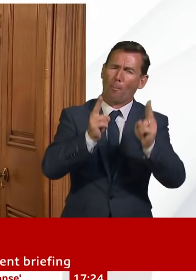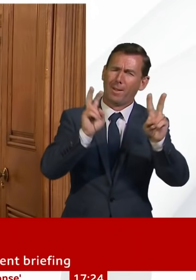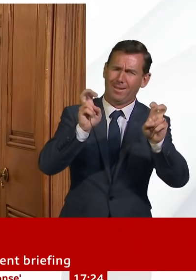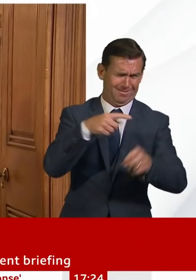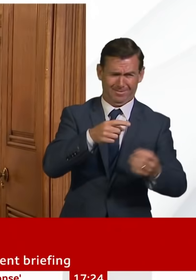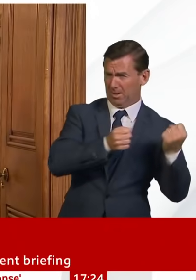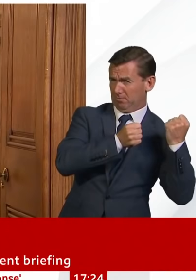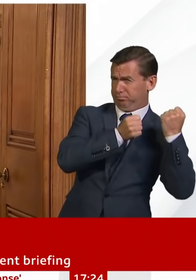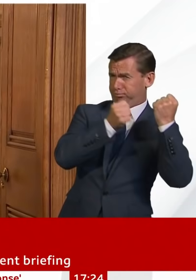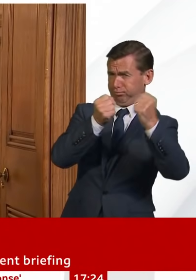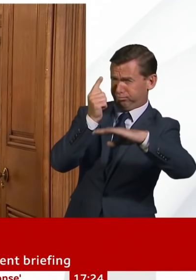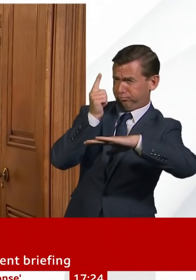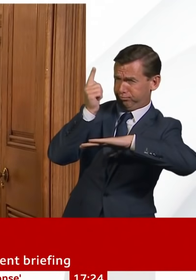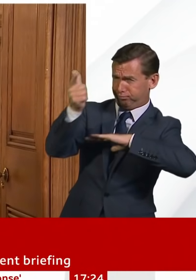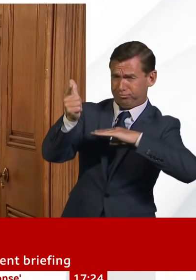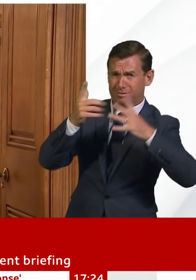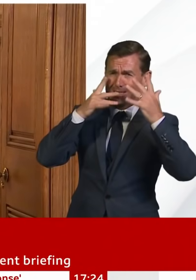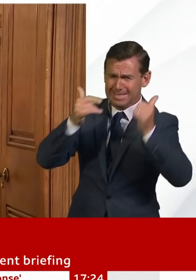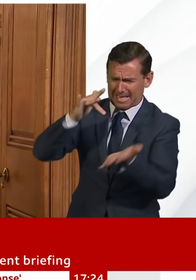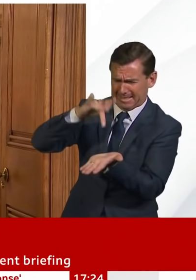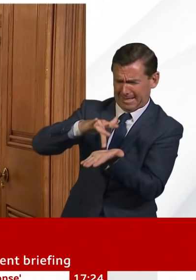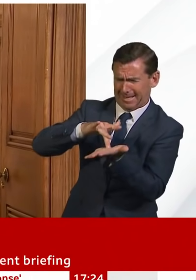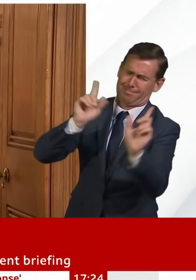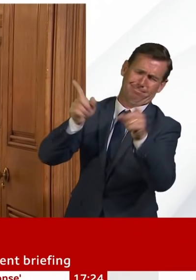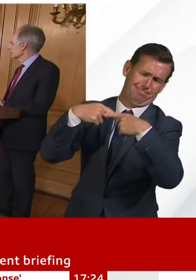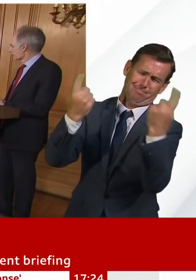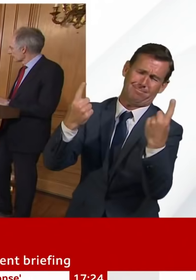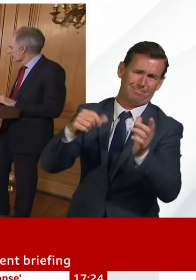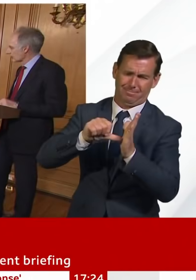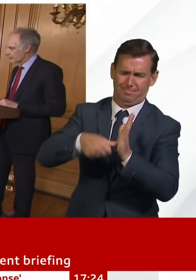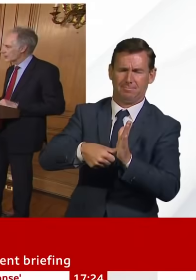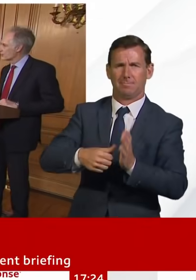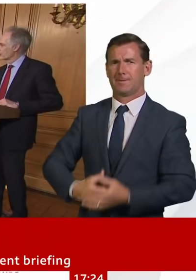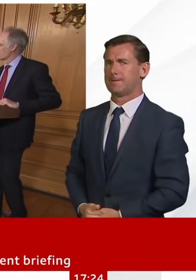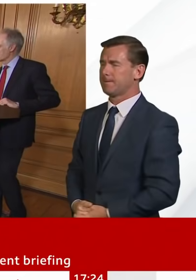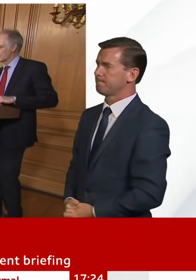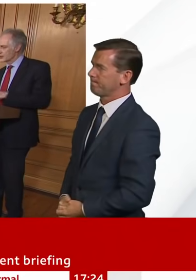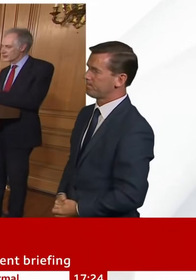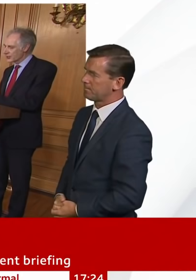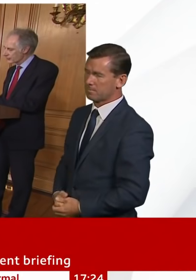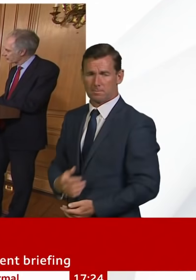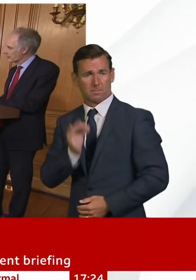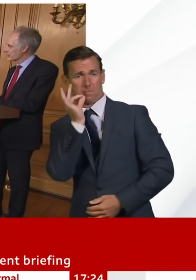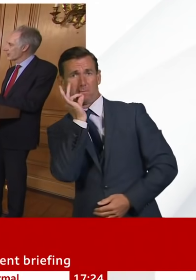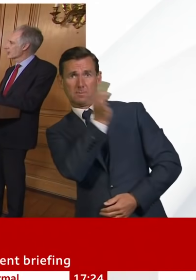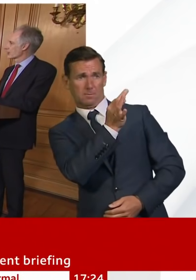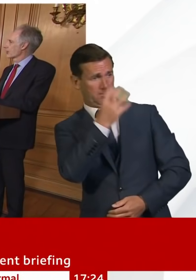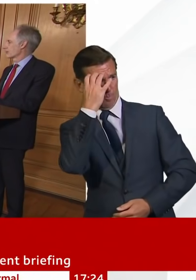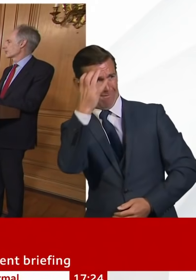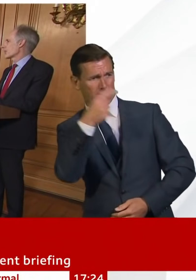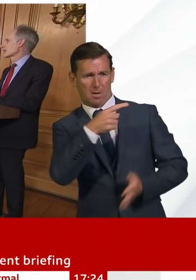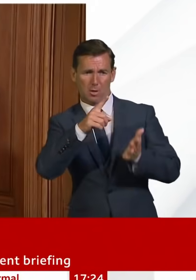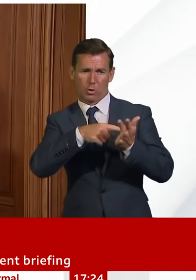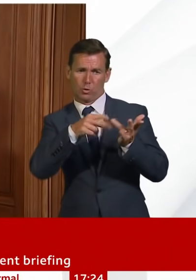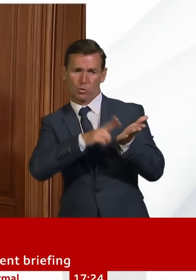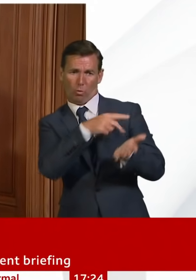to a drive-through testing centre might be a difficult thing to do. John. Yeah, thank you, Secretary of State. So yes, capacity has gone